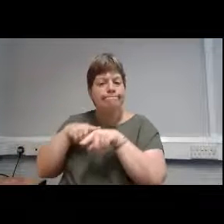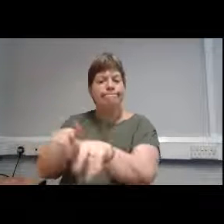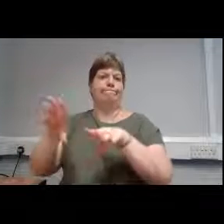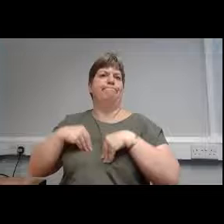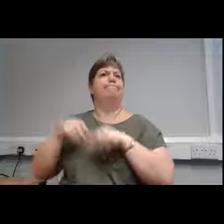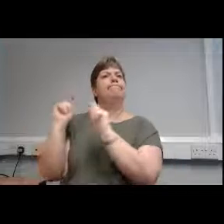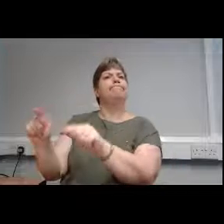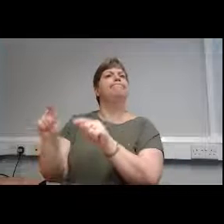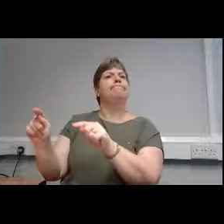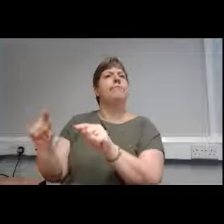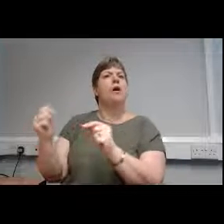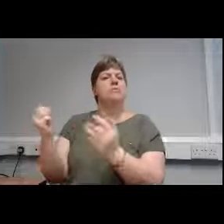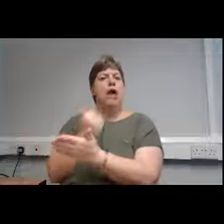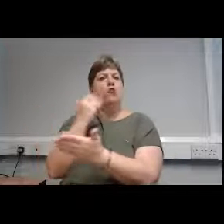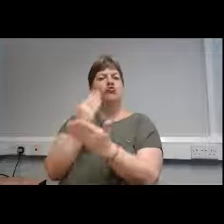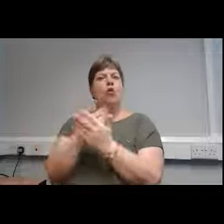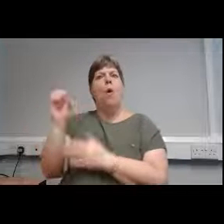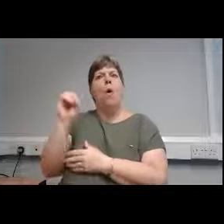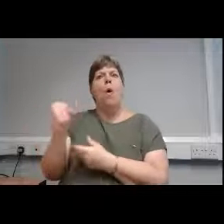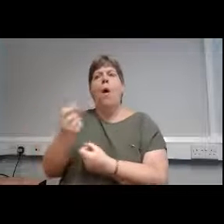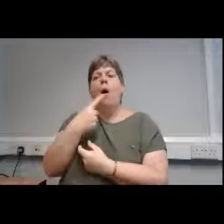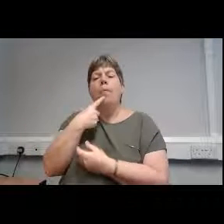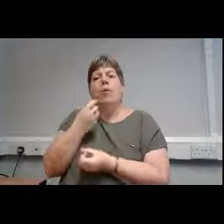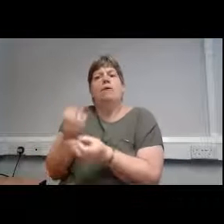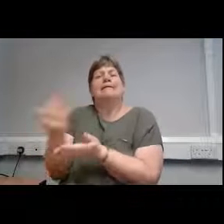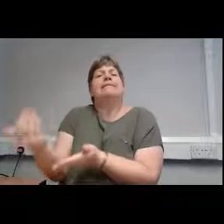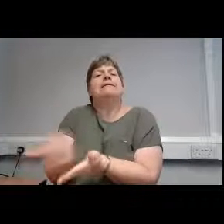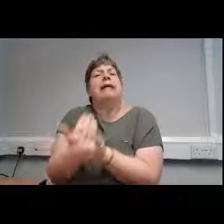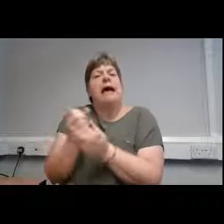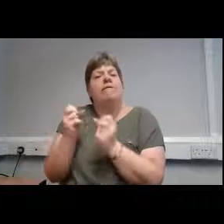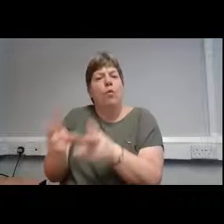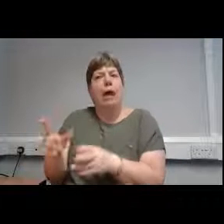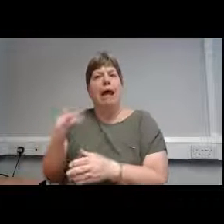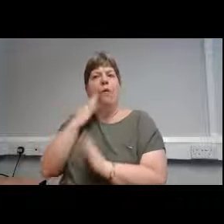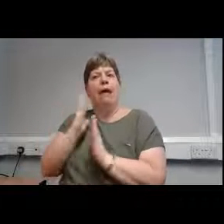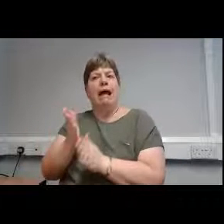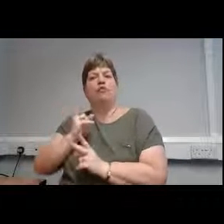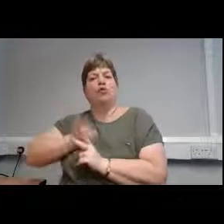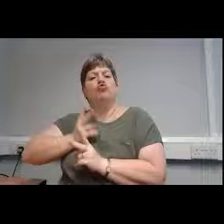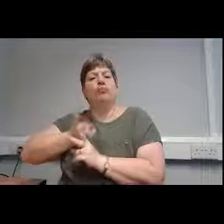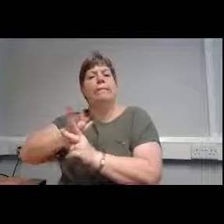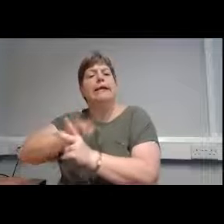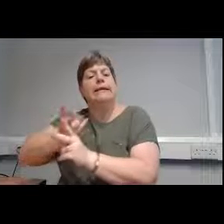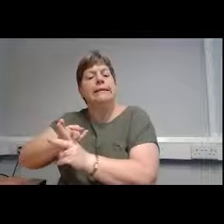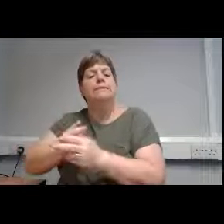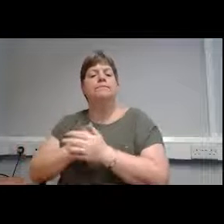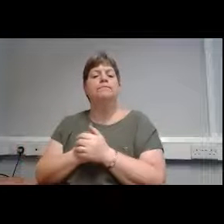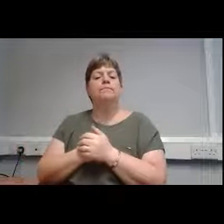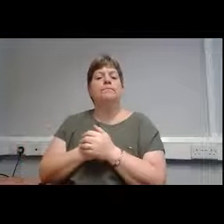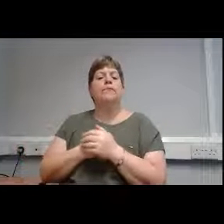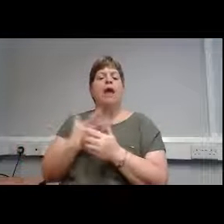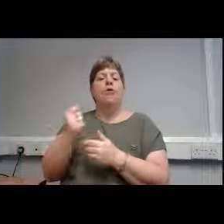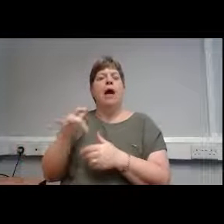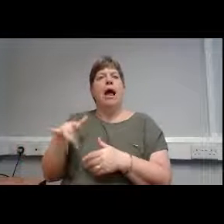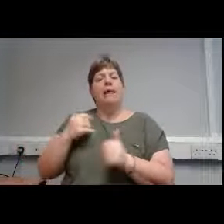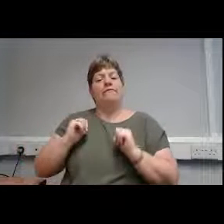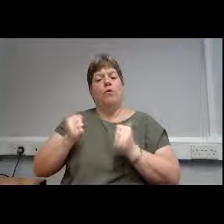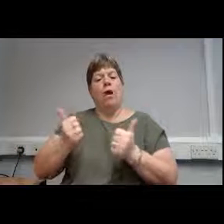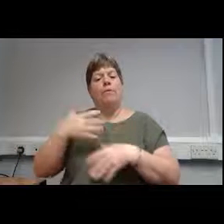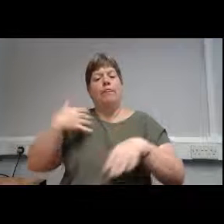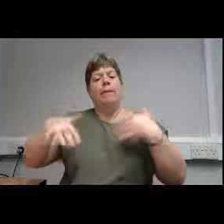so that opioids are prescribed safely in a repeat prescribing process. And we've got Live Well with Pain